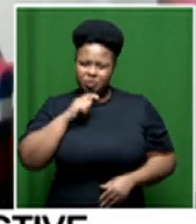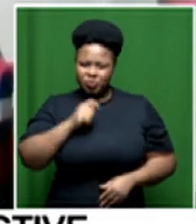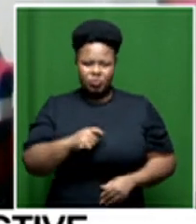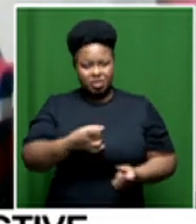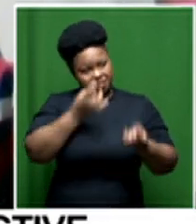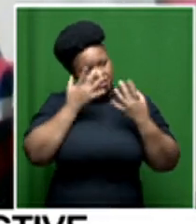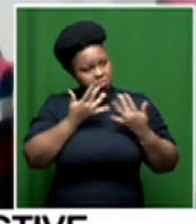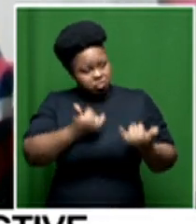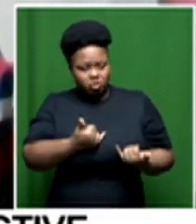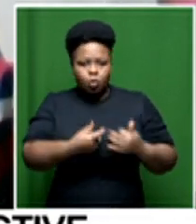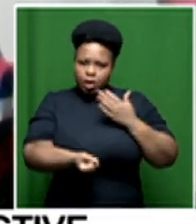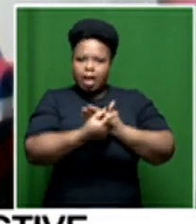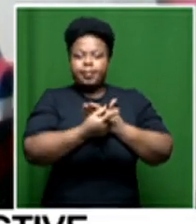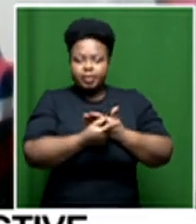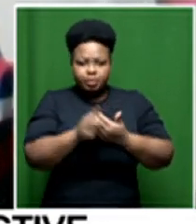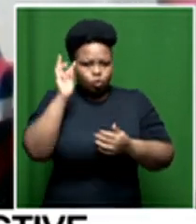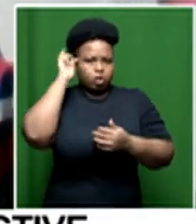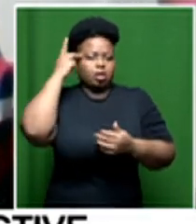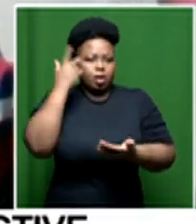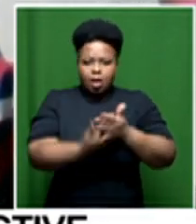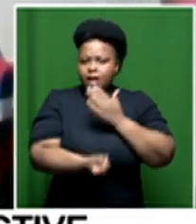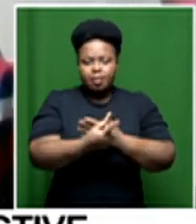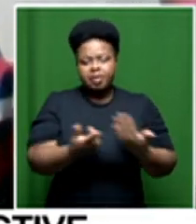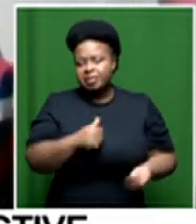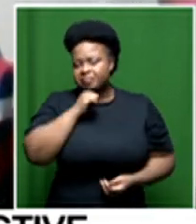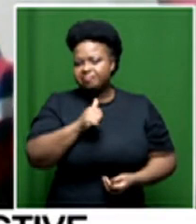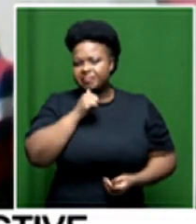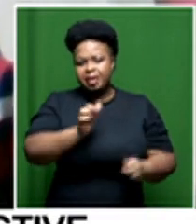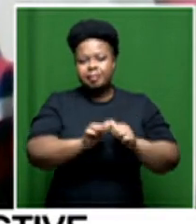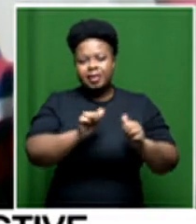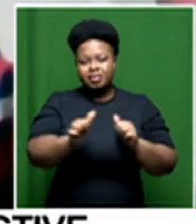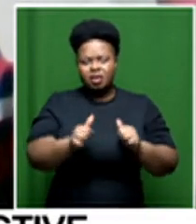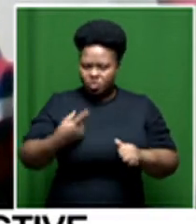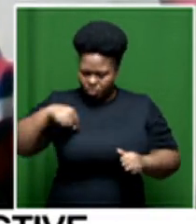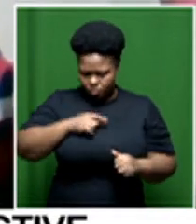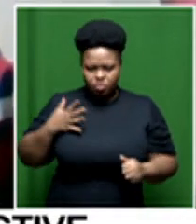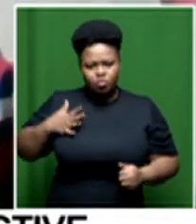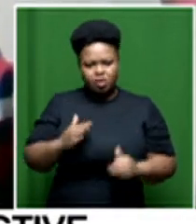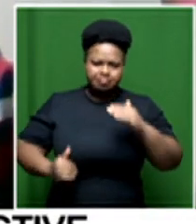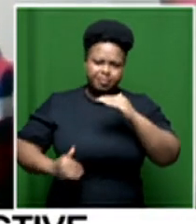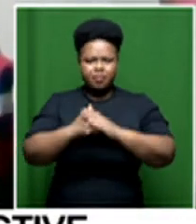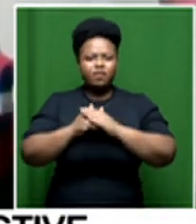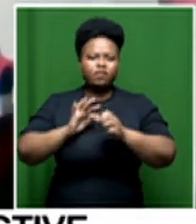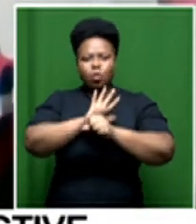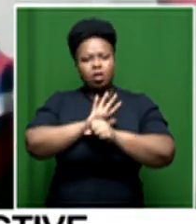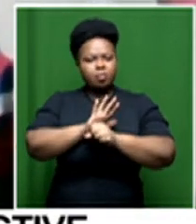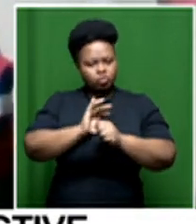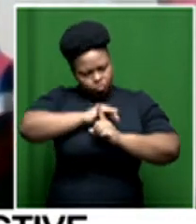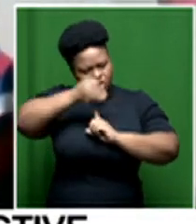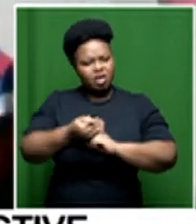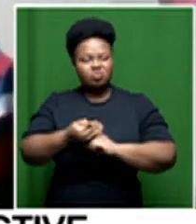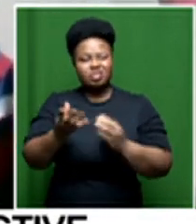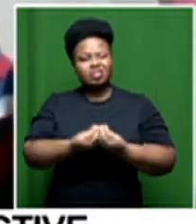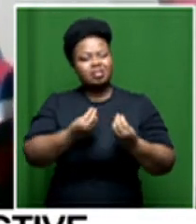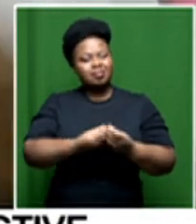we've been told that things do happen, and it's rather that we want the maximum protection as opposed to something that it is not going